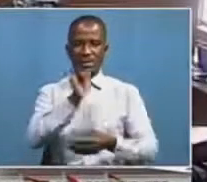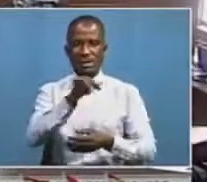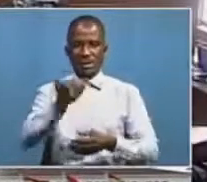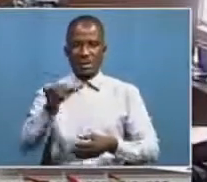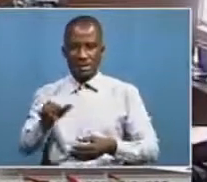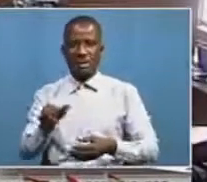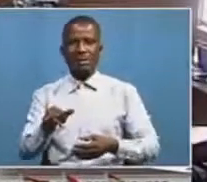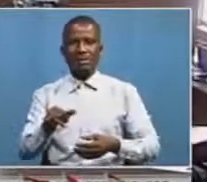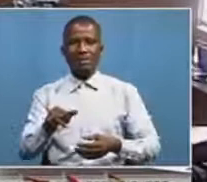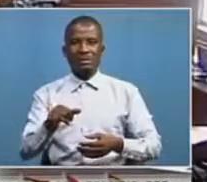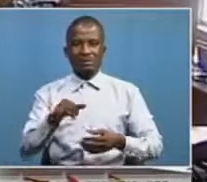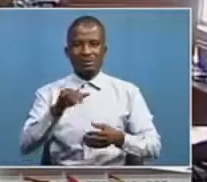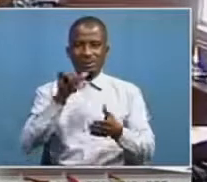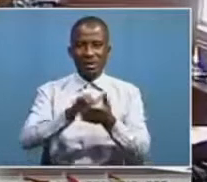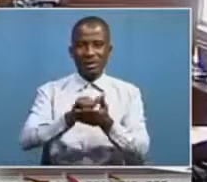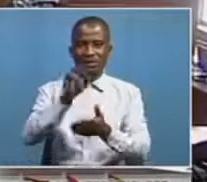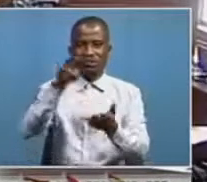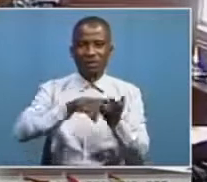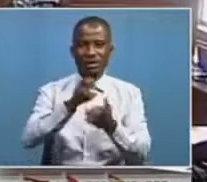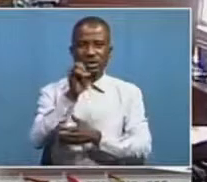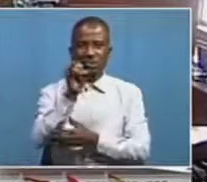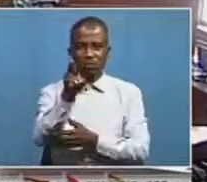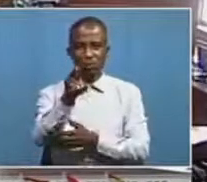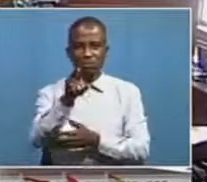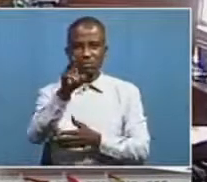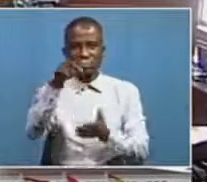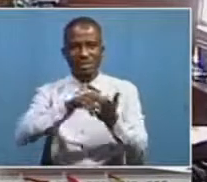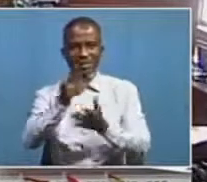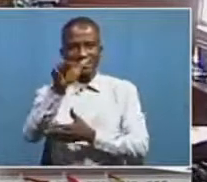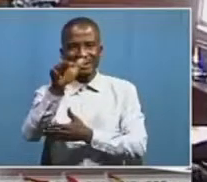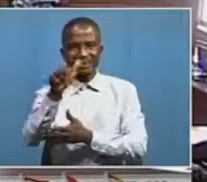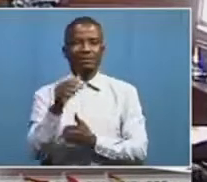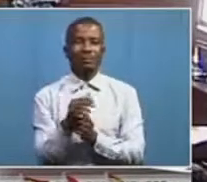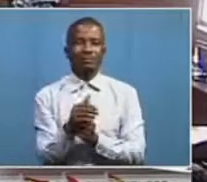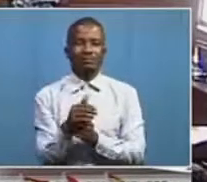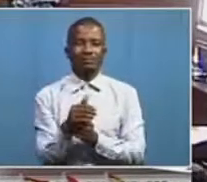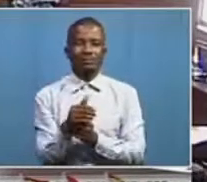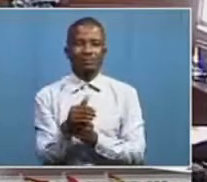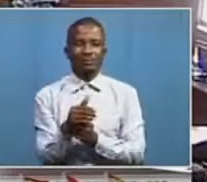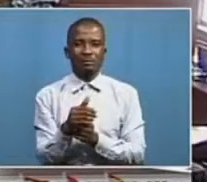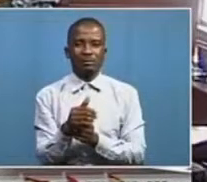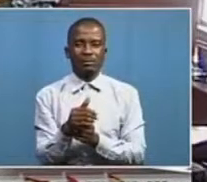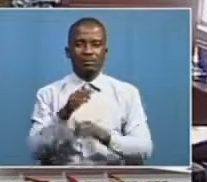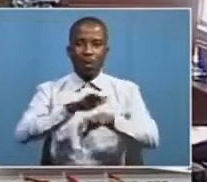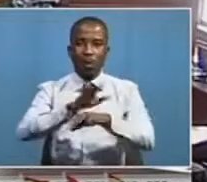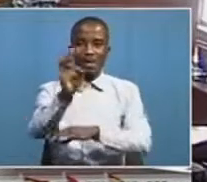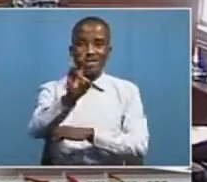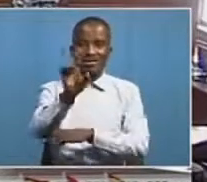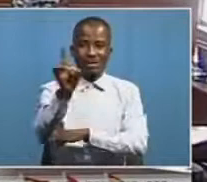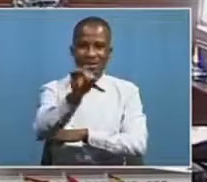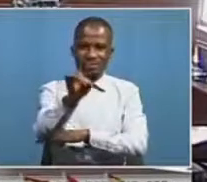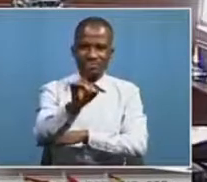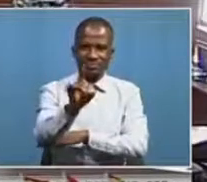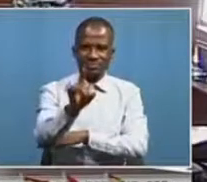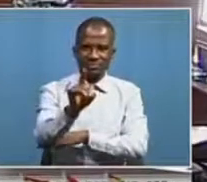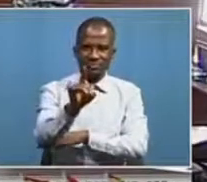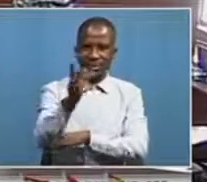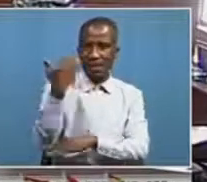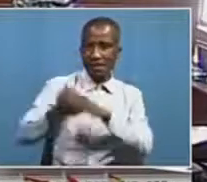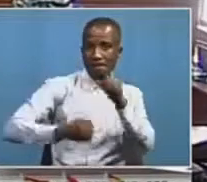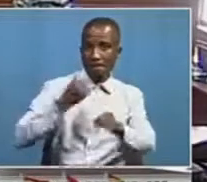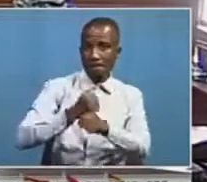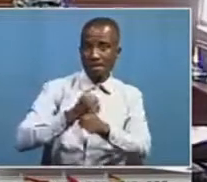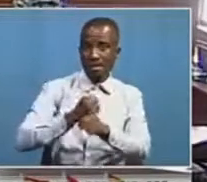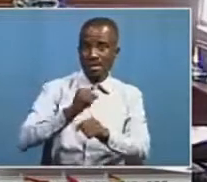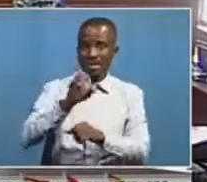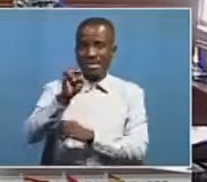petition and that of 2012-2013. Background to the petition. On the 7th December 2020, the first